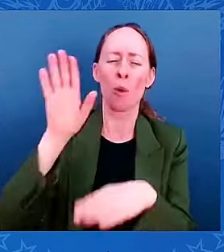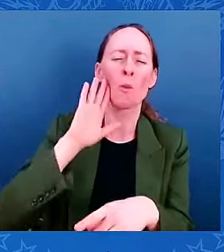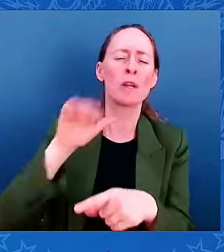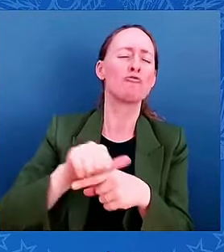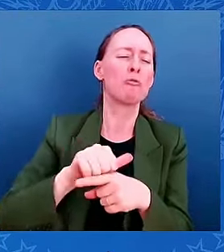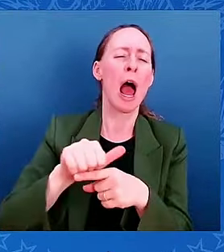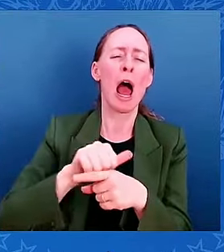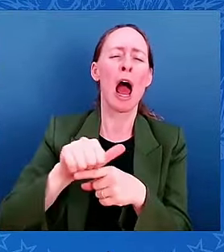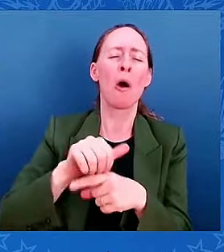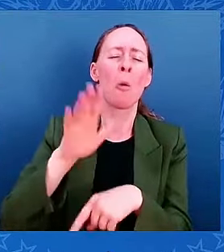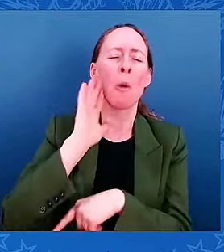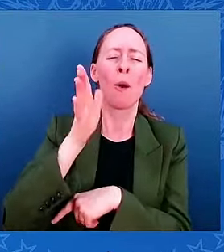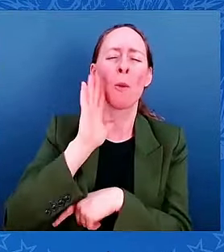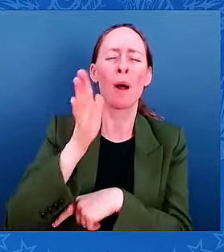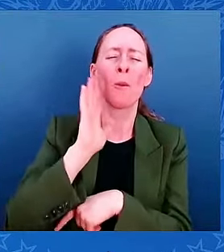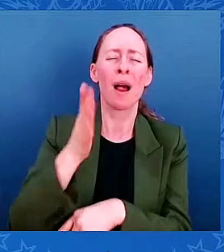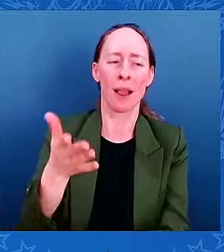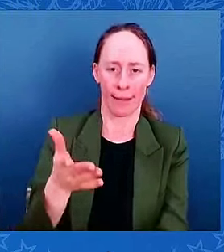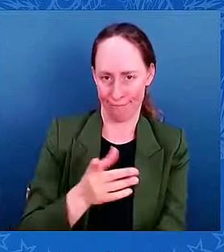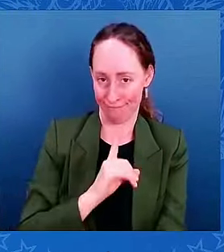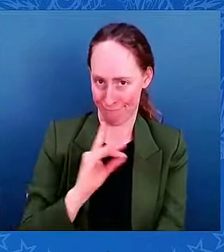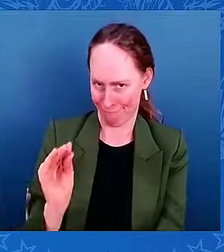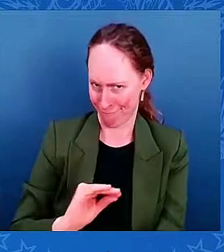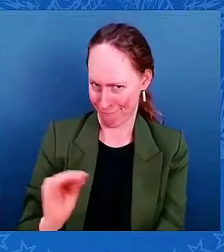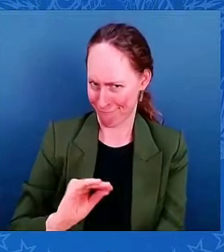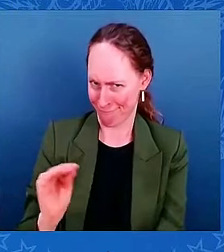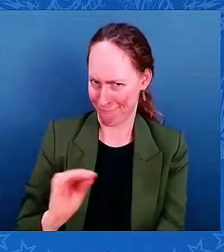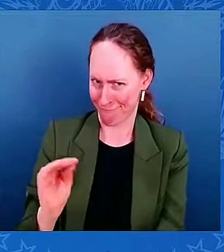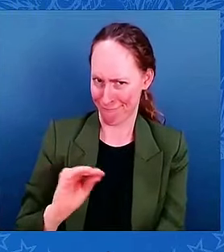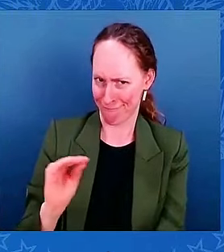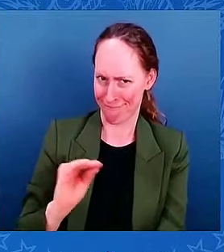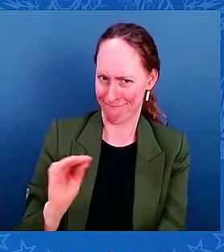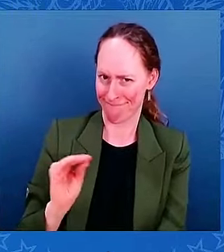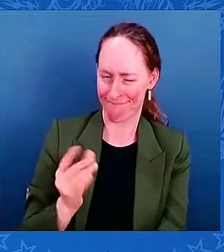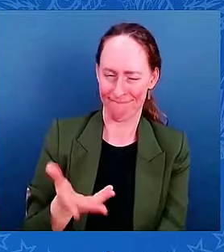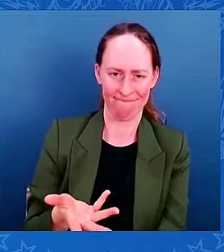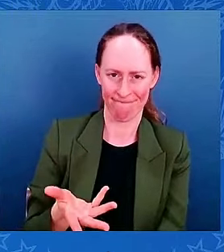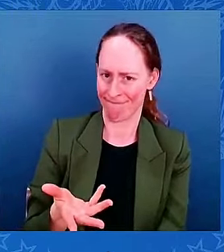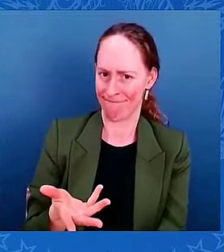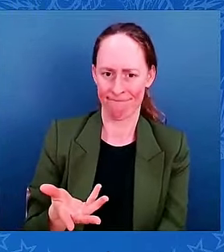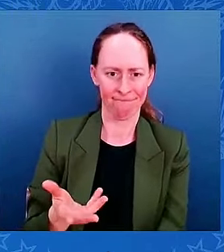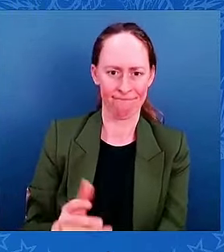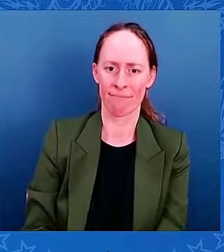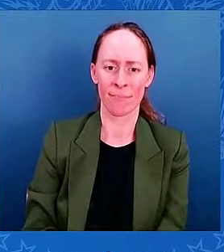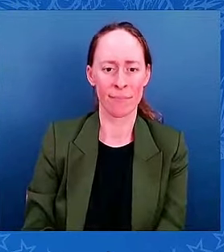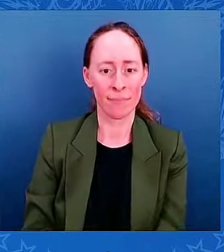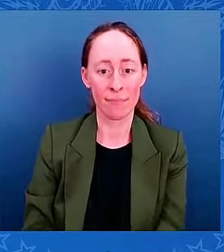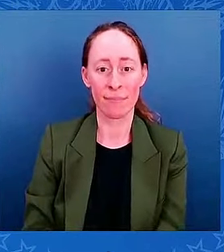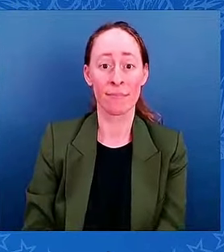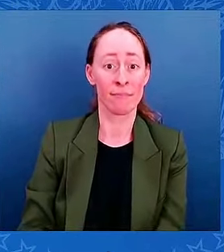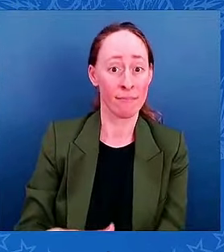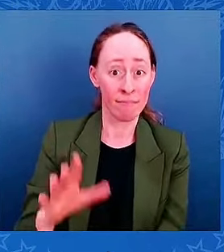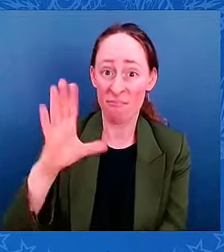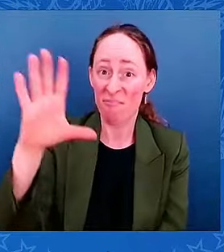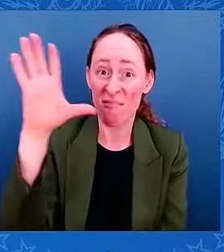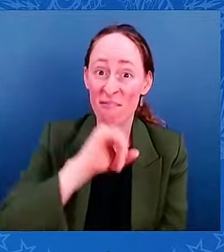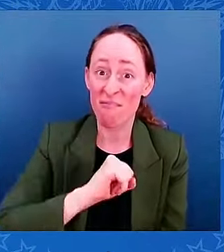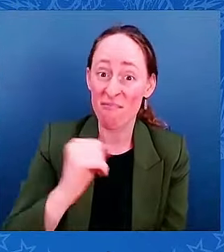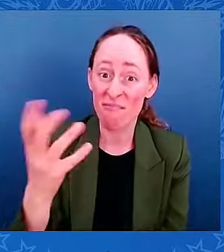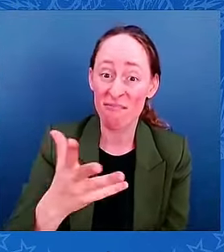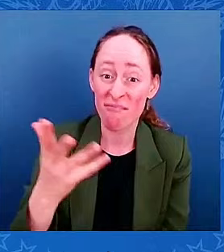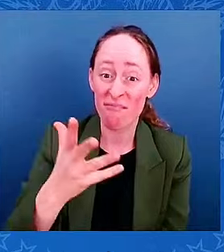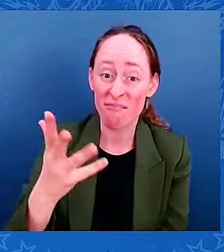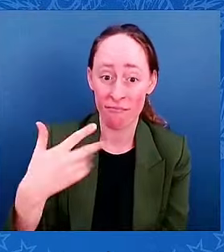did it. Remember all the heat we got for doing it. Well, guess what? Hiring over 1 million apprentices since we came to